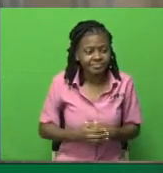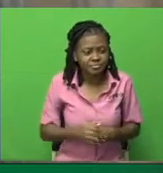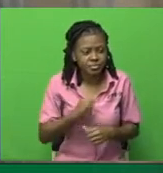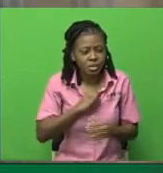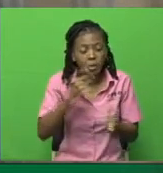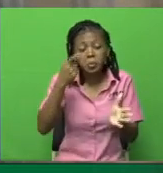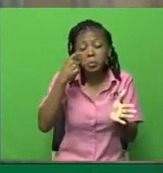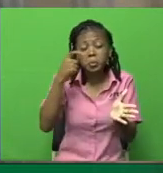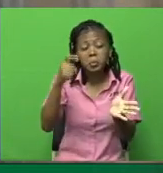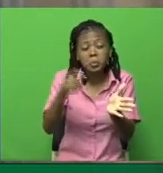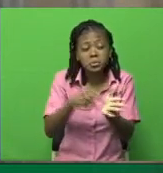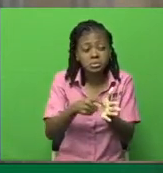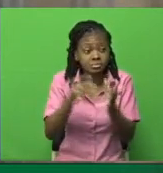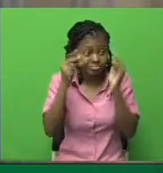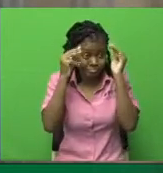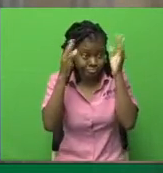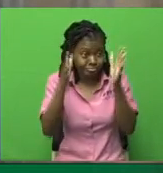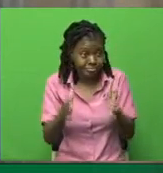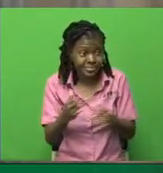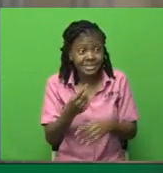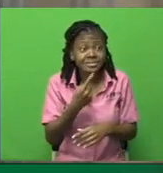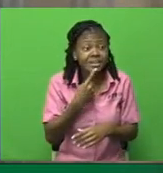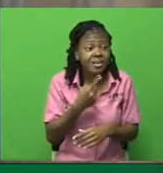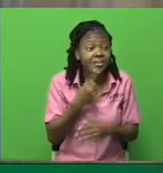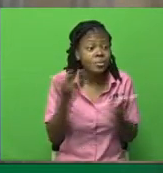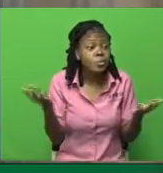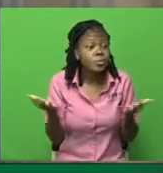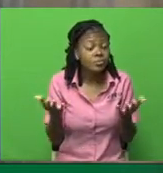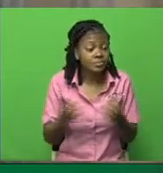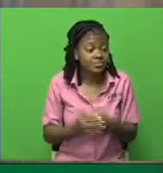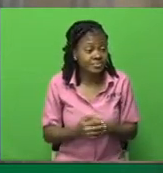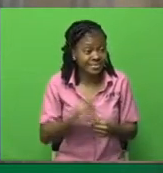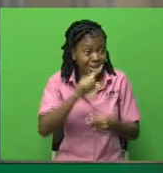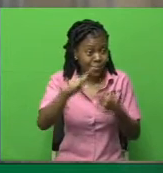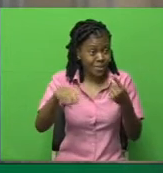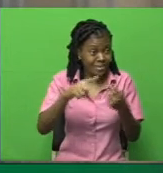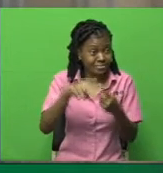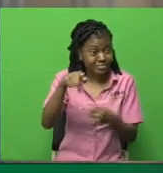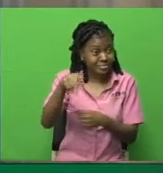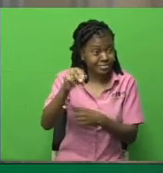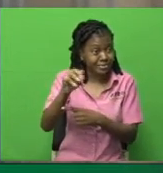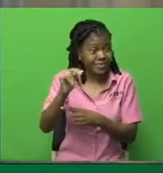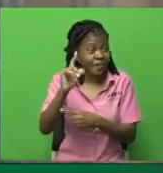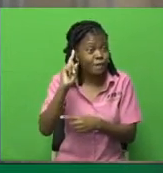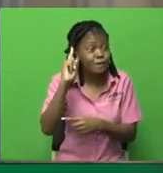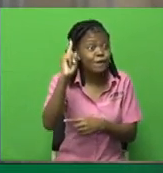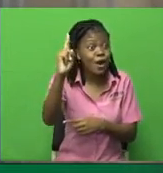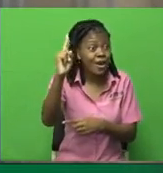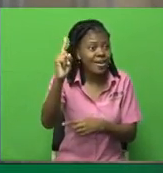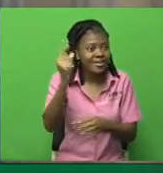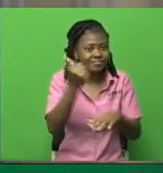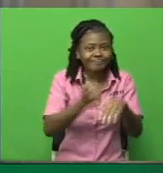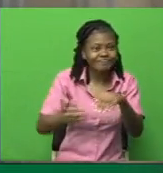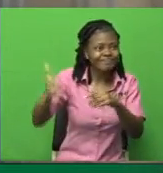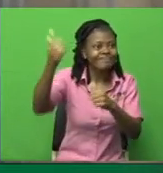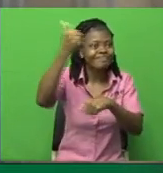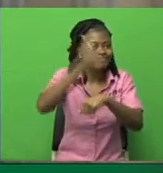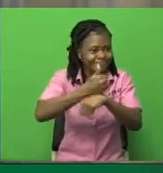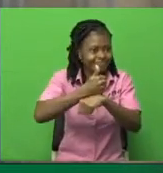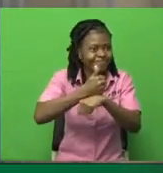lamenting that an assuming office he faced challenges raining ranging from the fall in oil prices